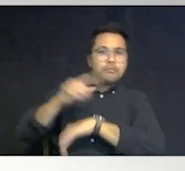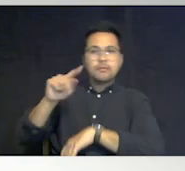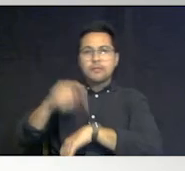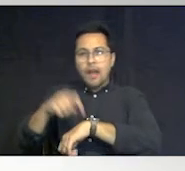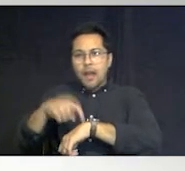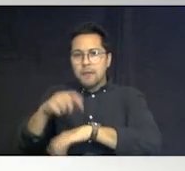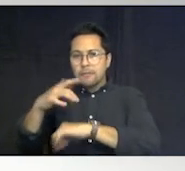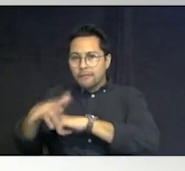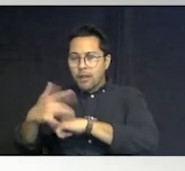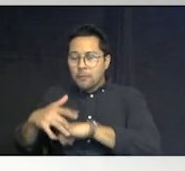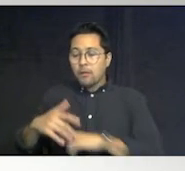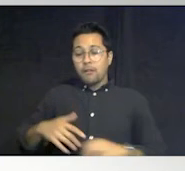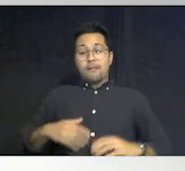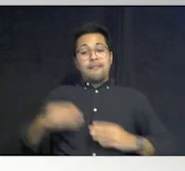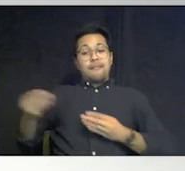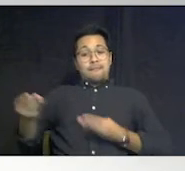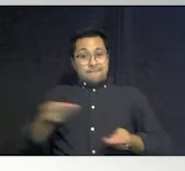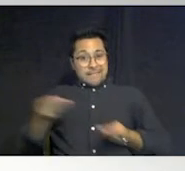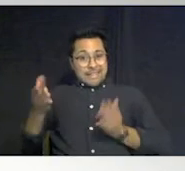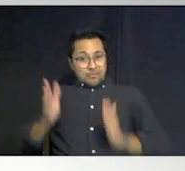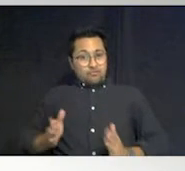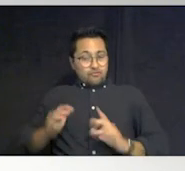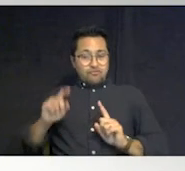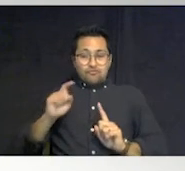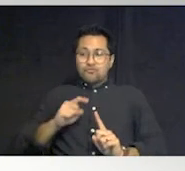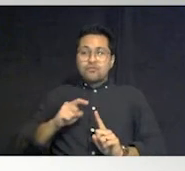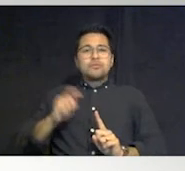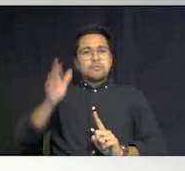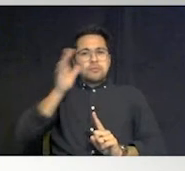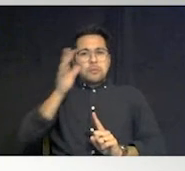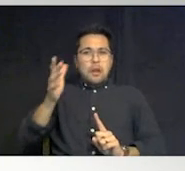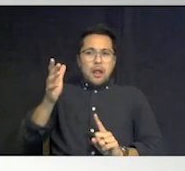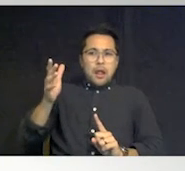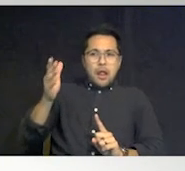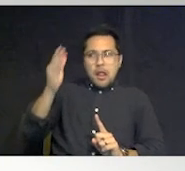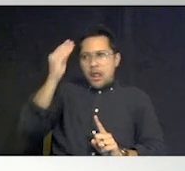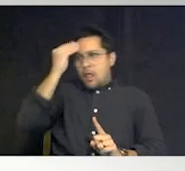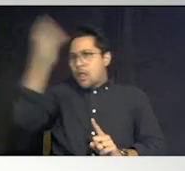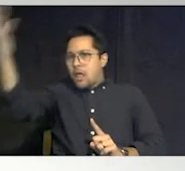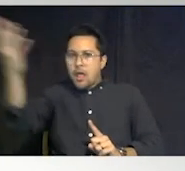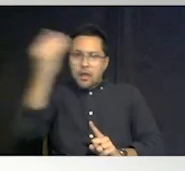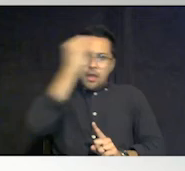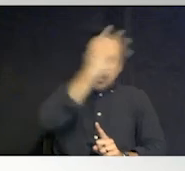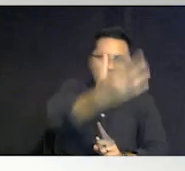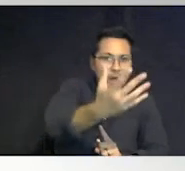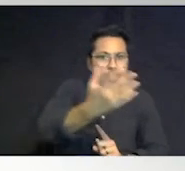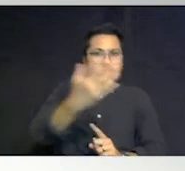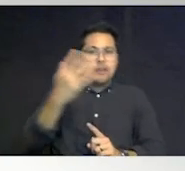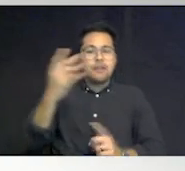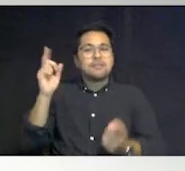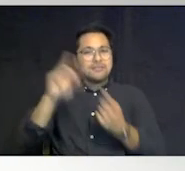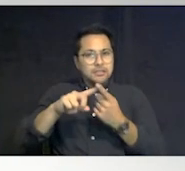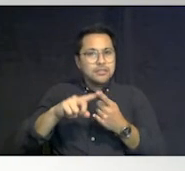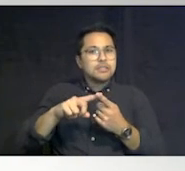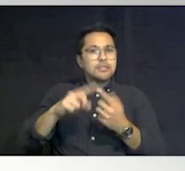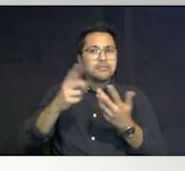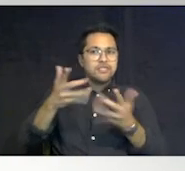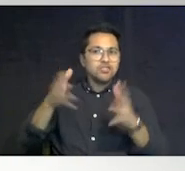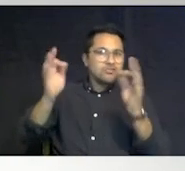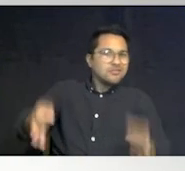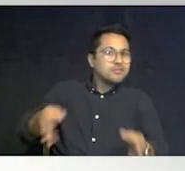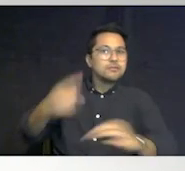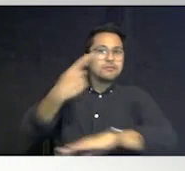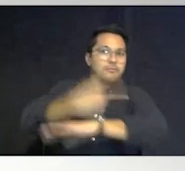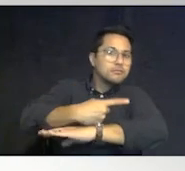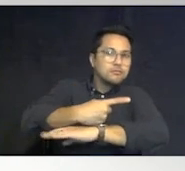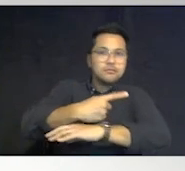The facilitators, the liaisons for facilitation, will go back and forth between the Bureau and the parent until they have reached a mutually agreed upon date and time to